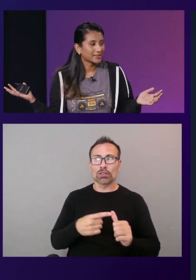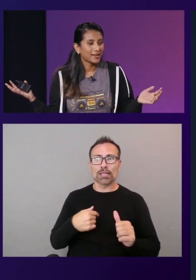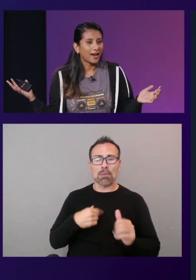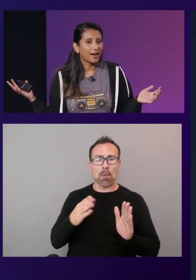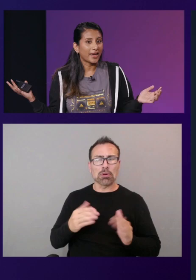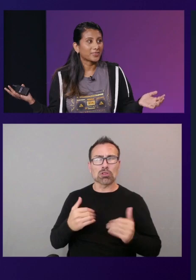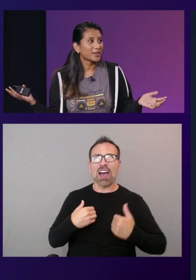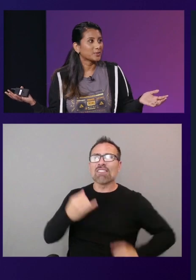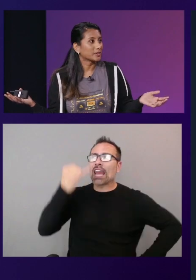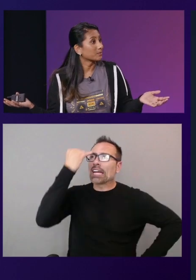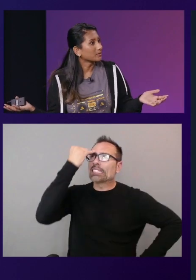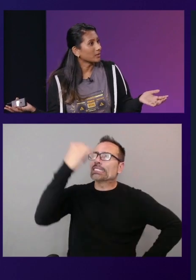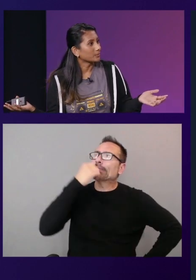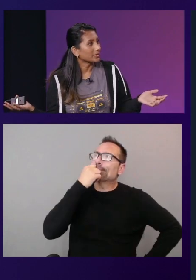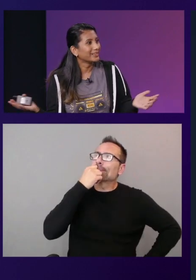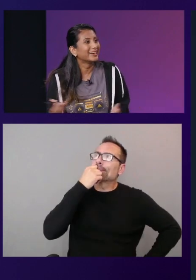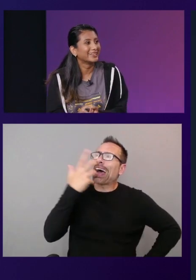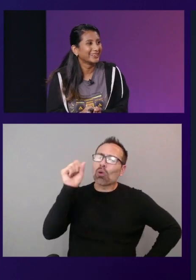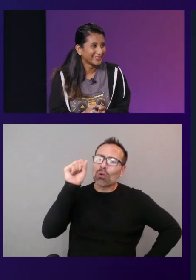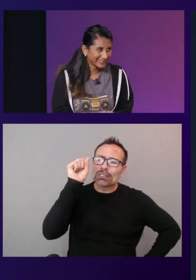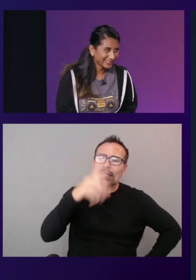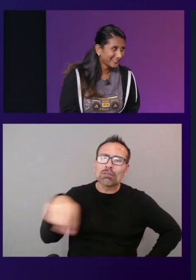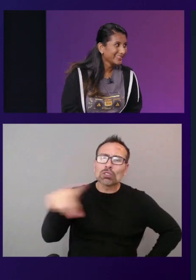world. And then you become a developer.